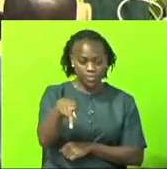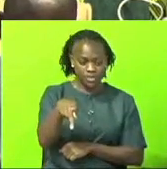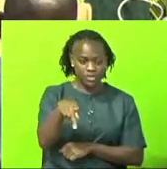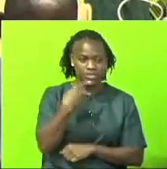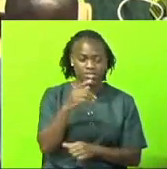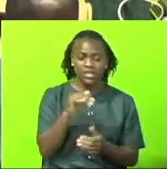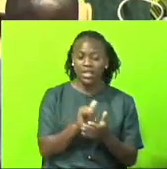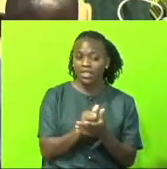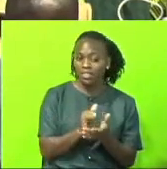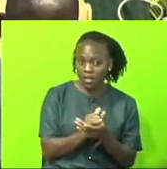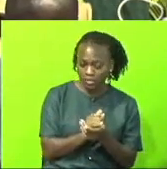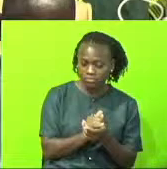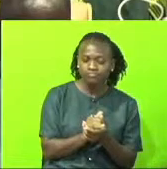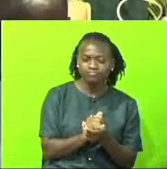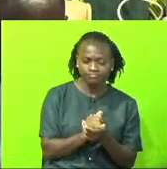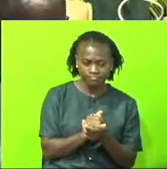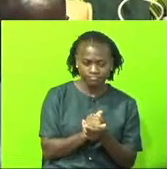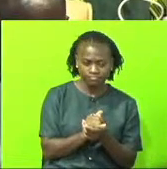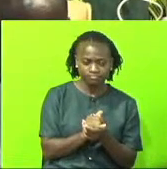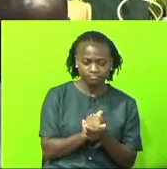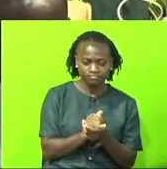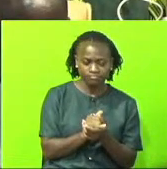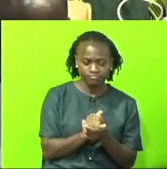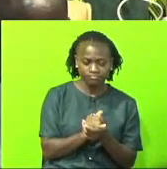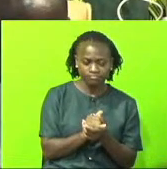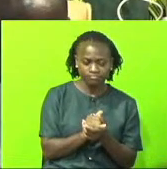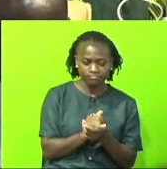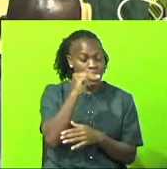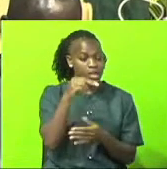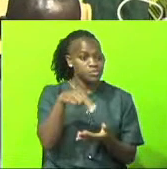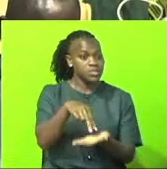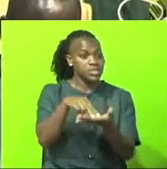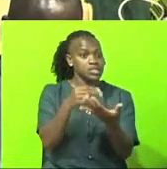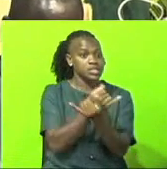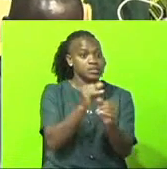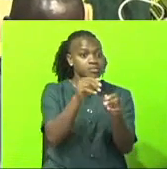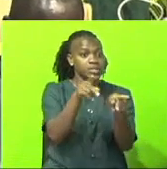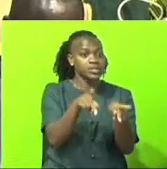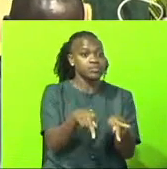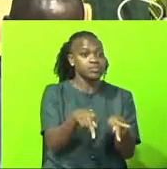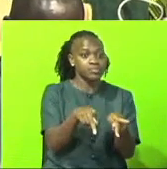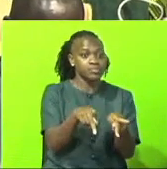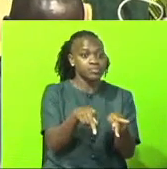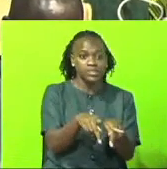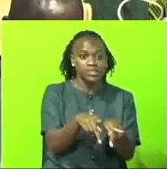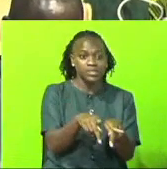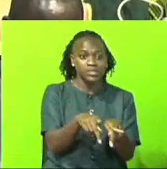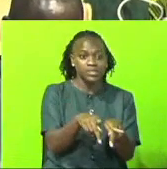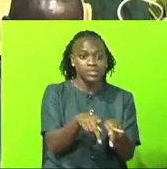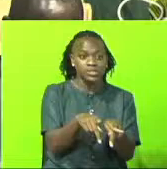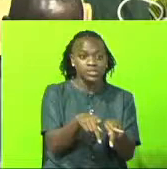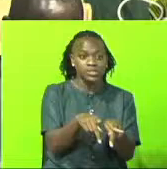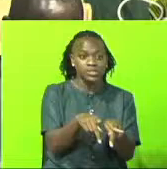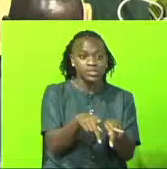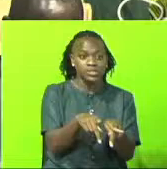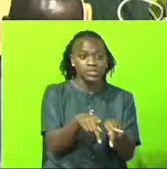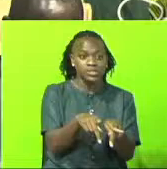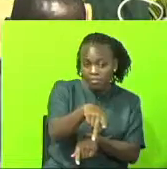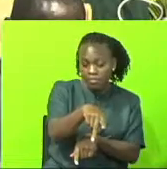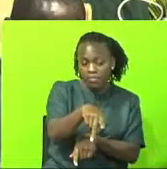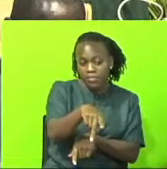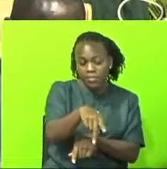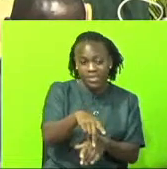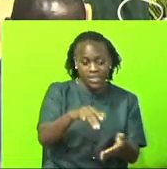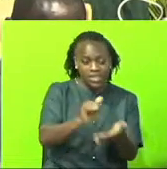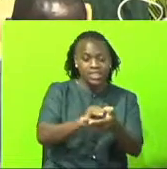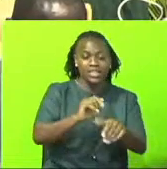decision to contest as an independent candidate whilst he was a sitting NPP Member of Parliament, the